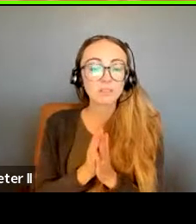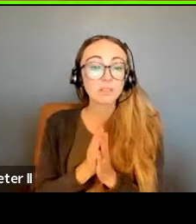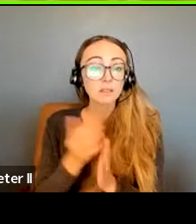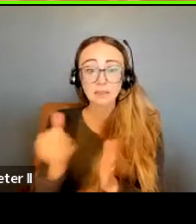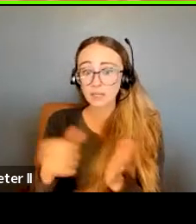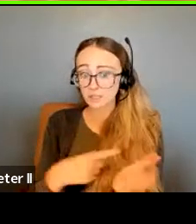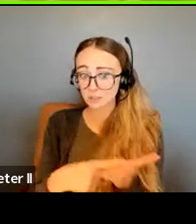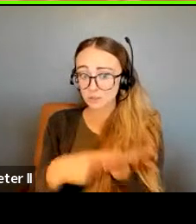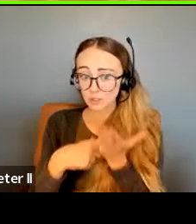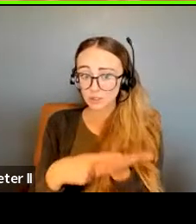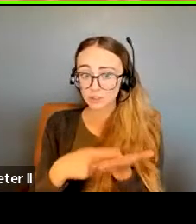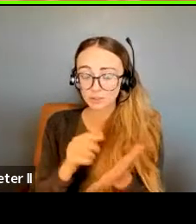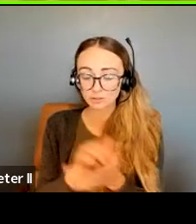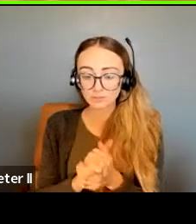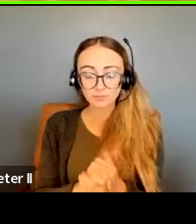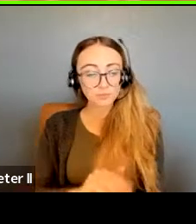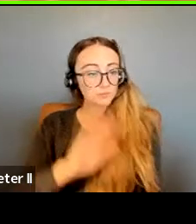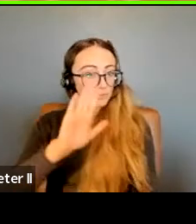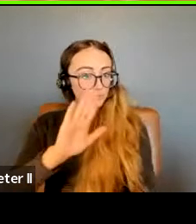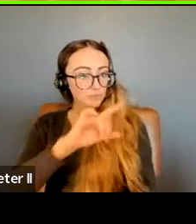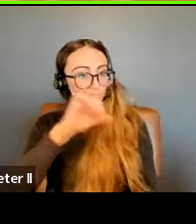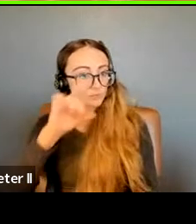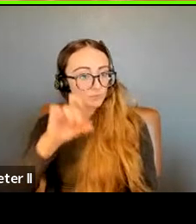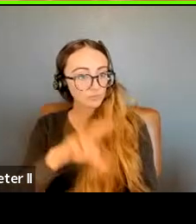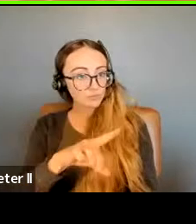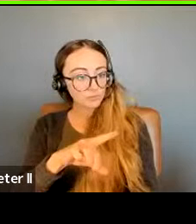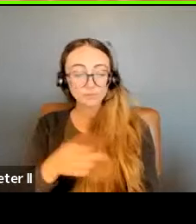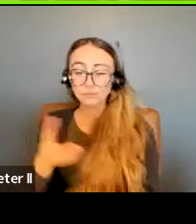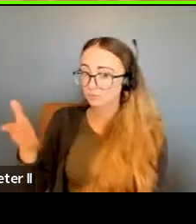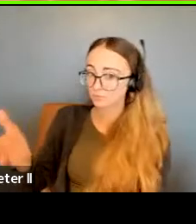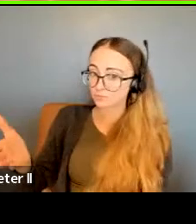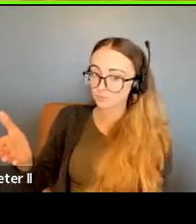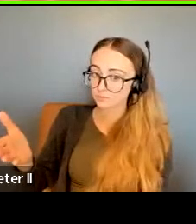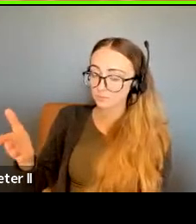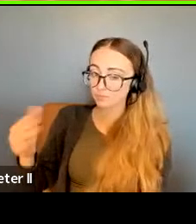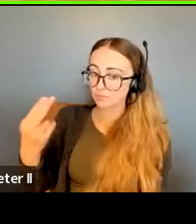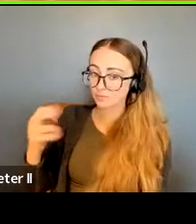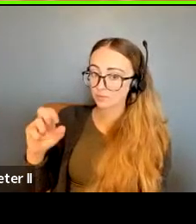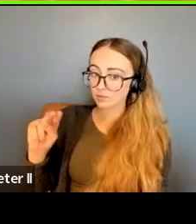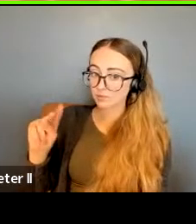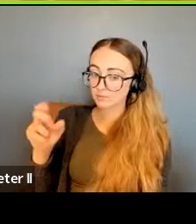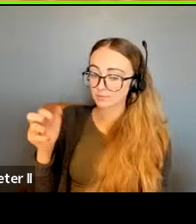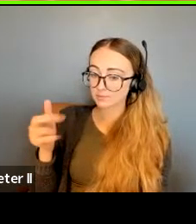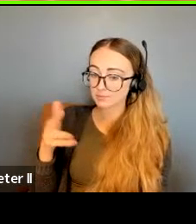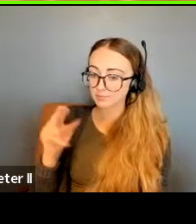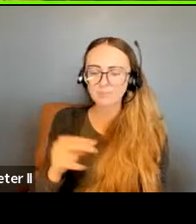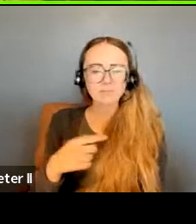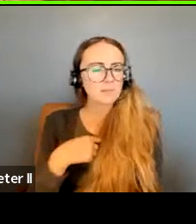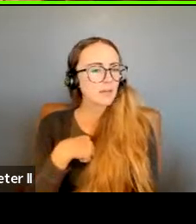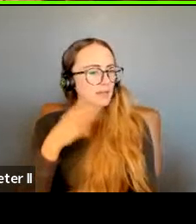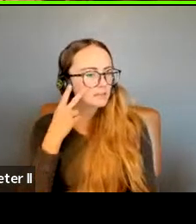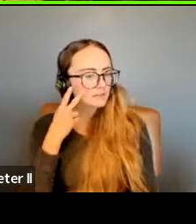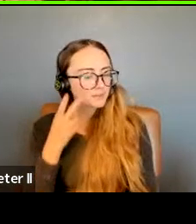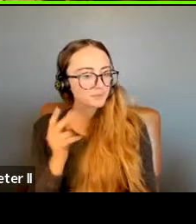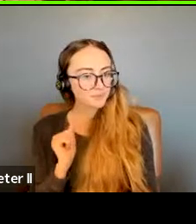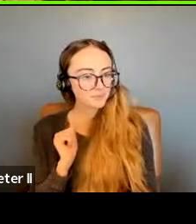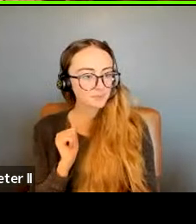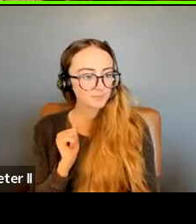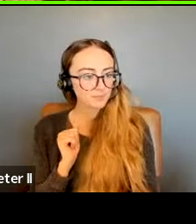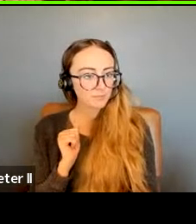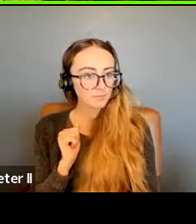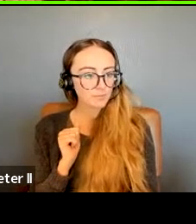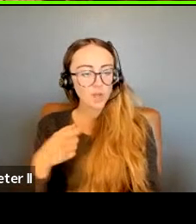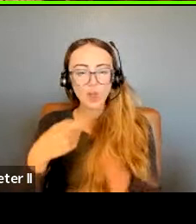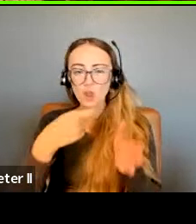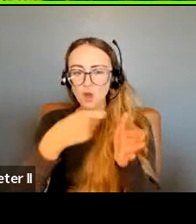discussion? Mr. Chairman, I have a question. Yes, Councilmember Henderson. It's noted that the